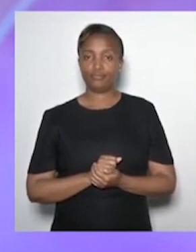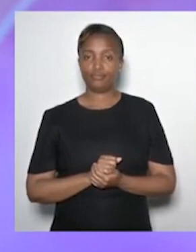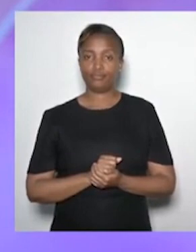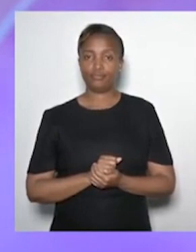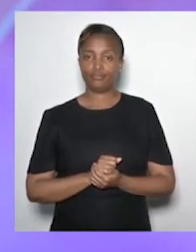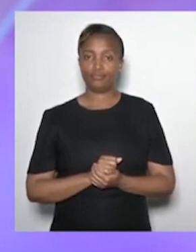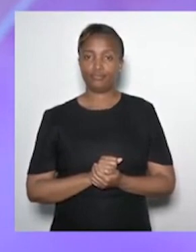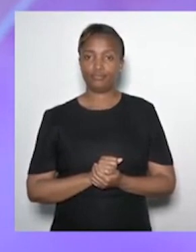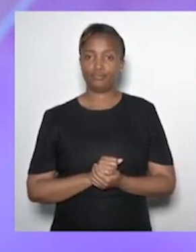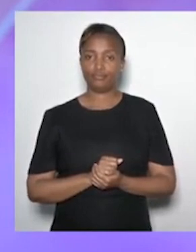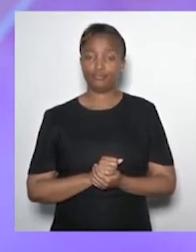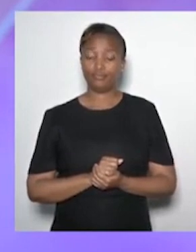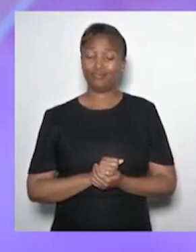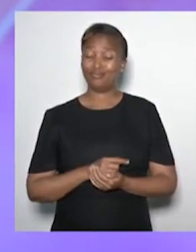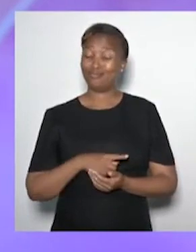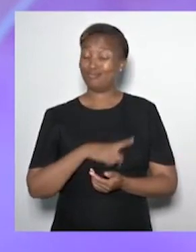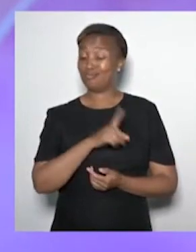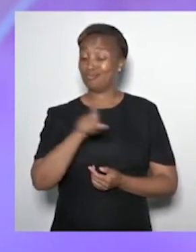2022. We look to you,